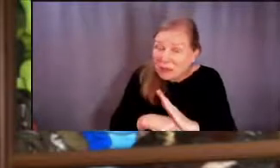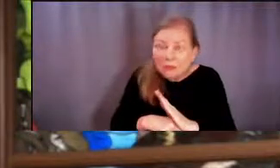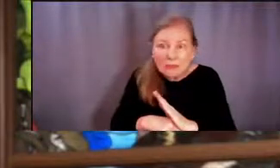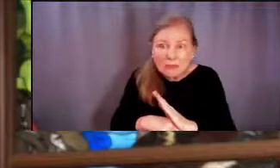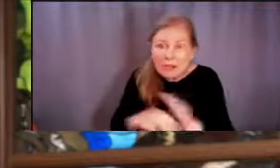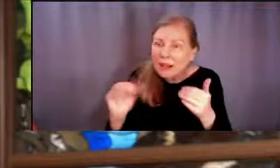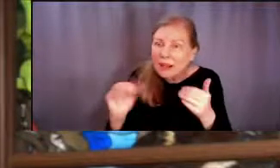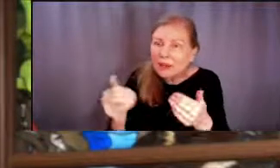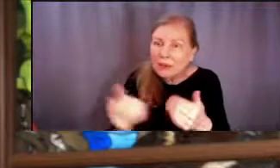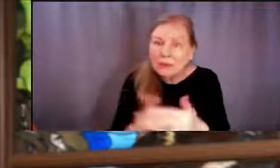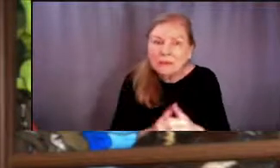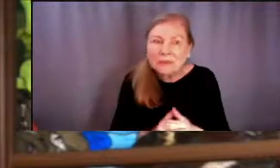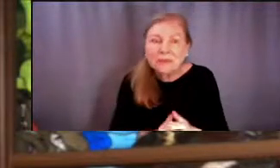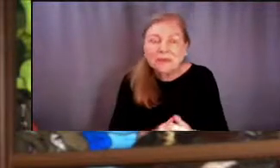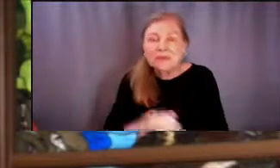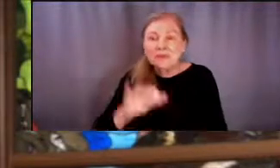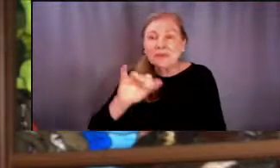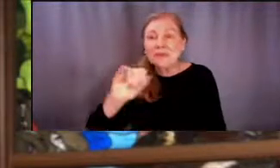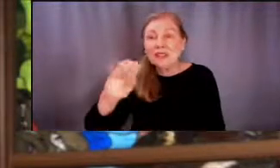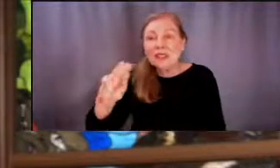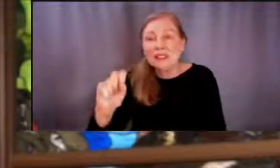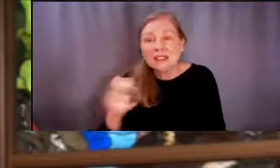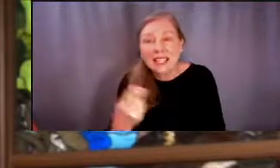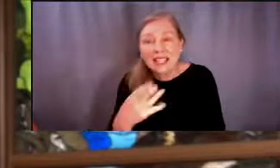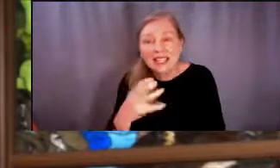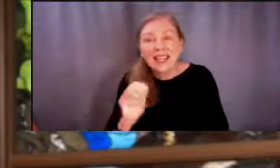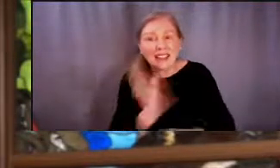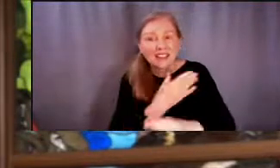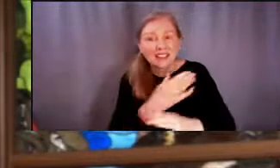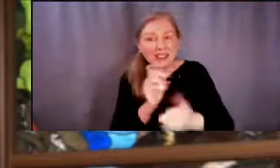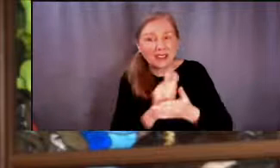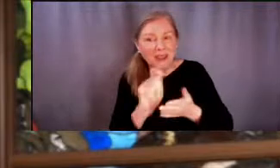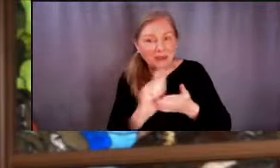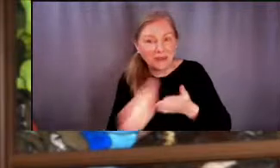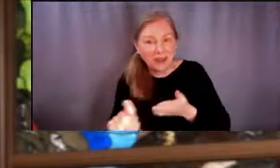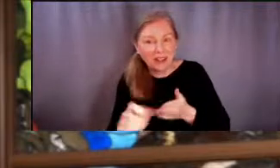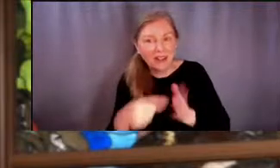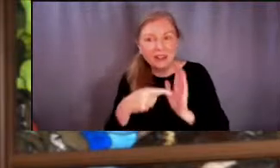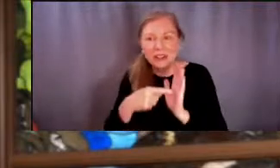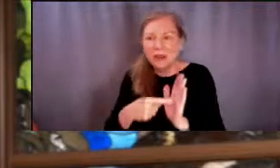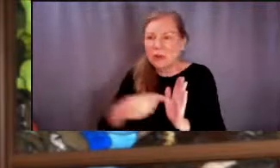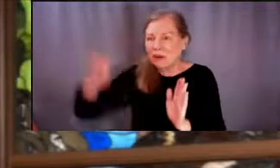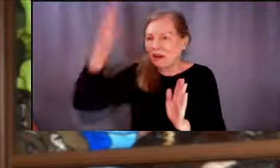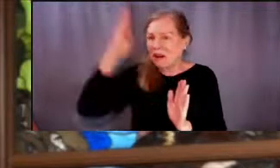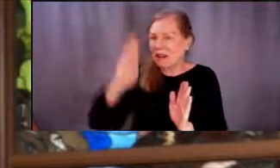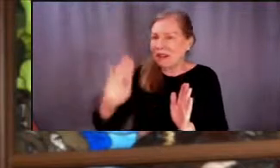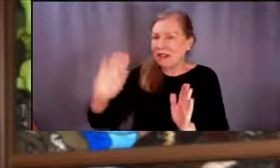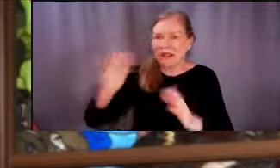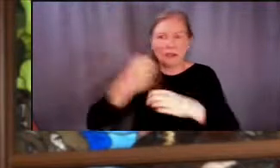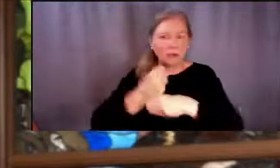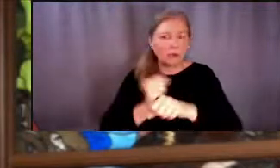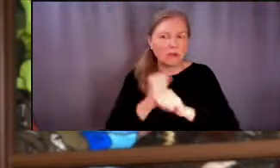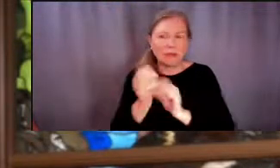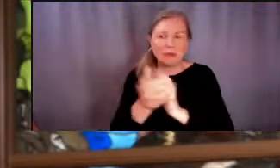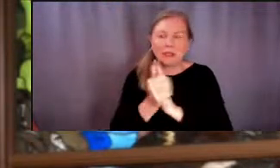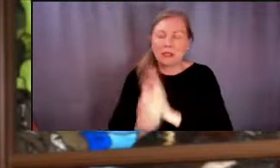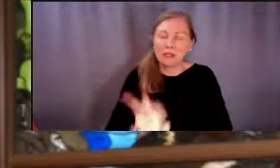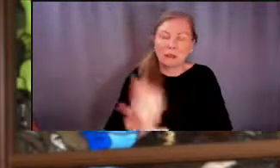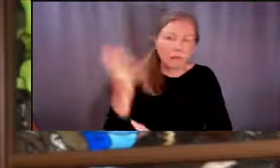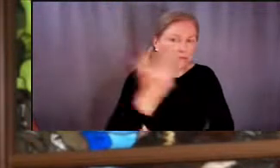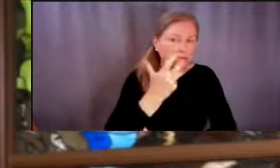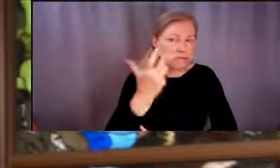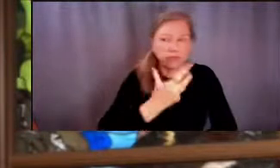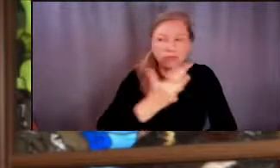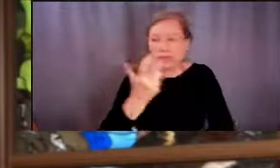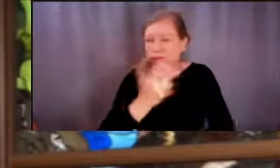psalm writer both acknowledge how incredibly profound God's creative abilities are. You know,